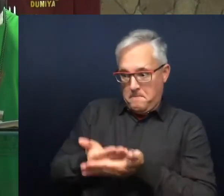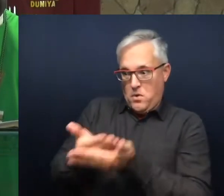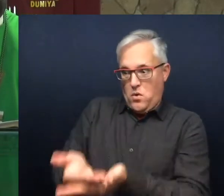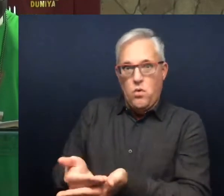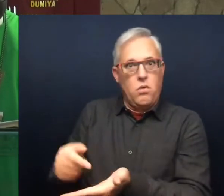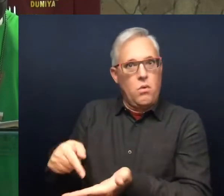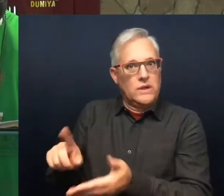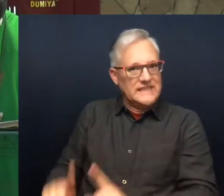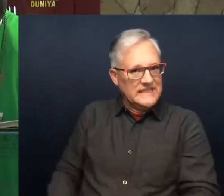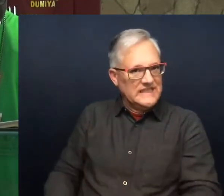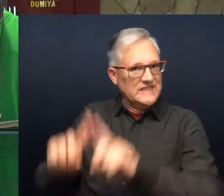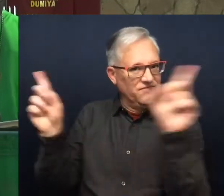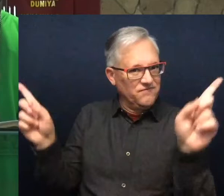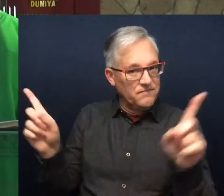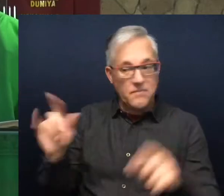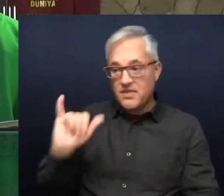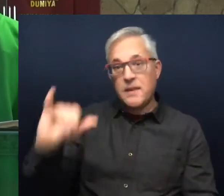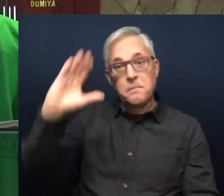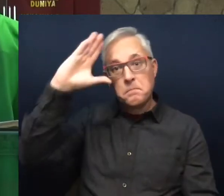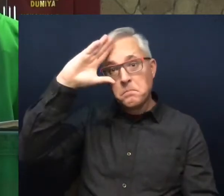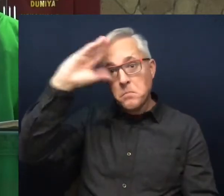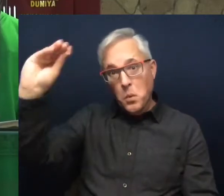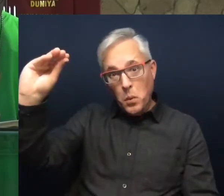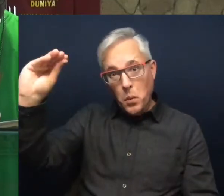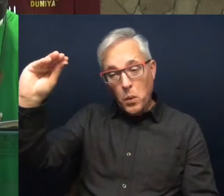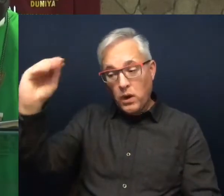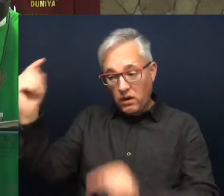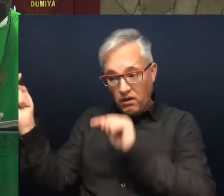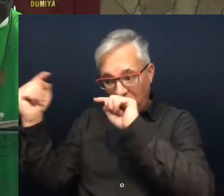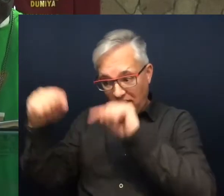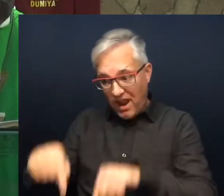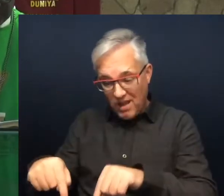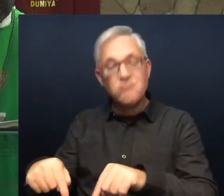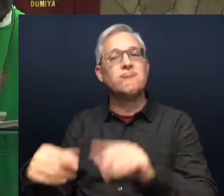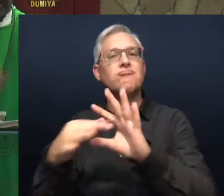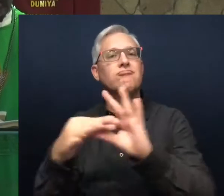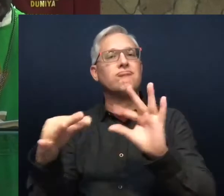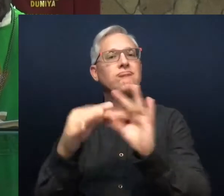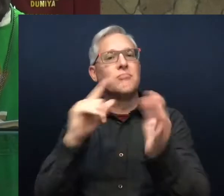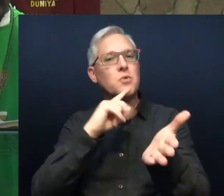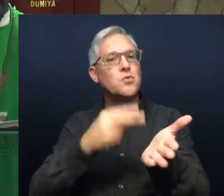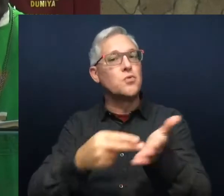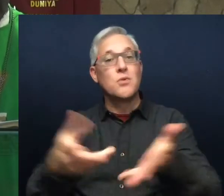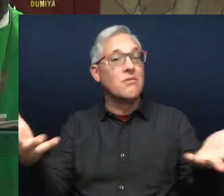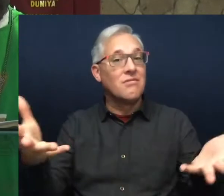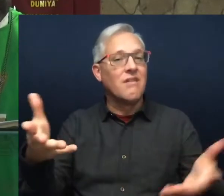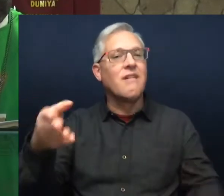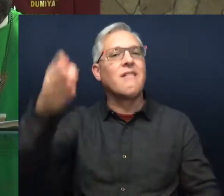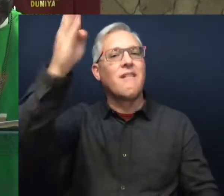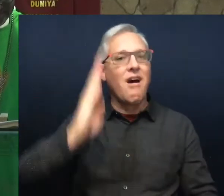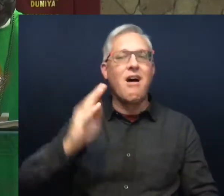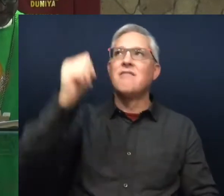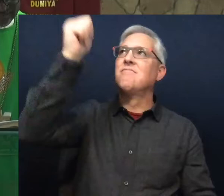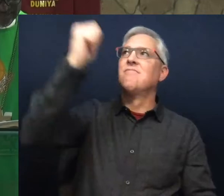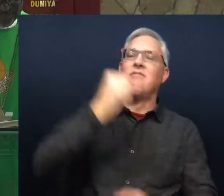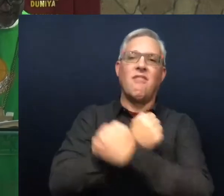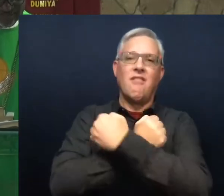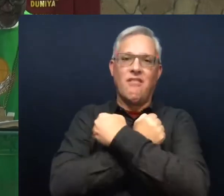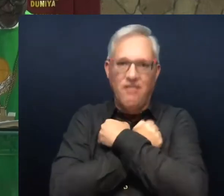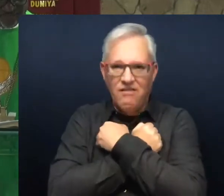different. That boy came to witness to the truth that God is love.